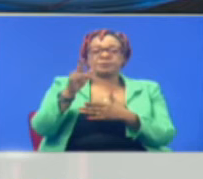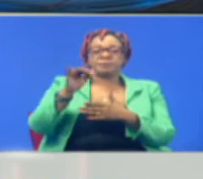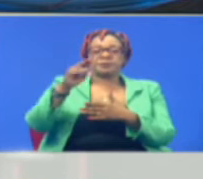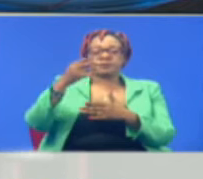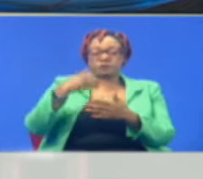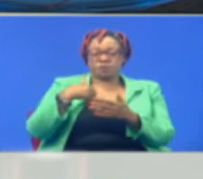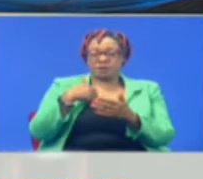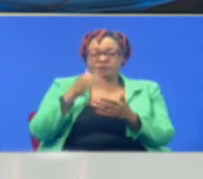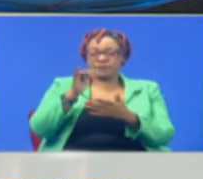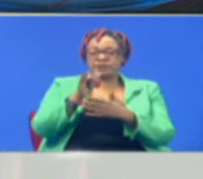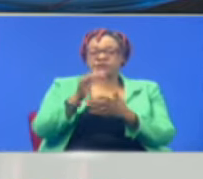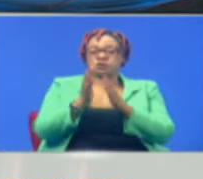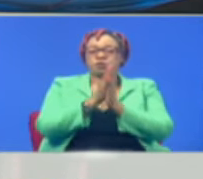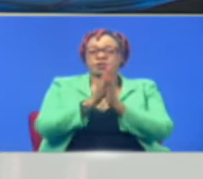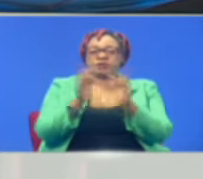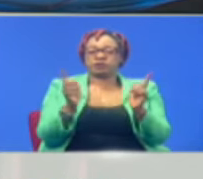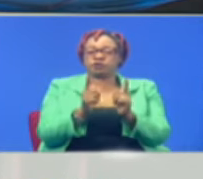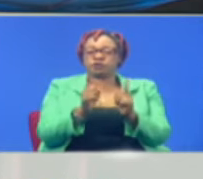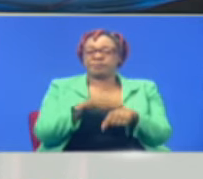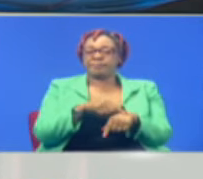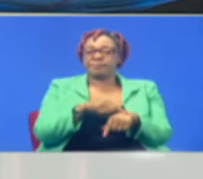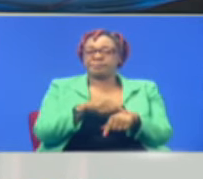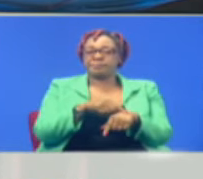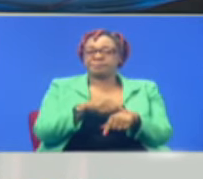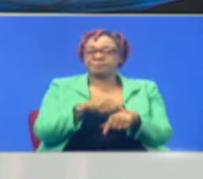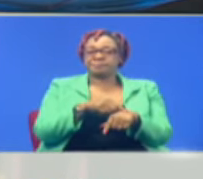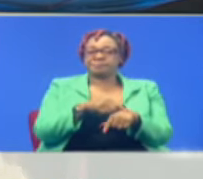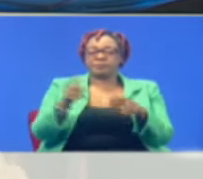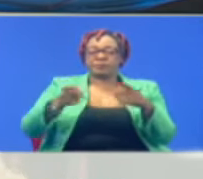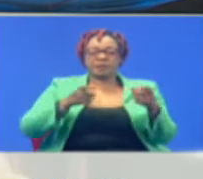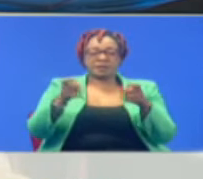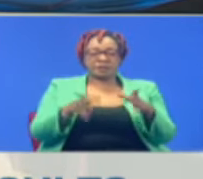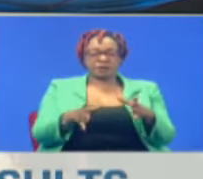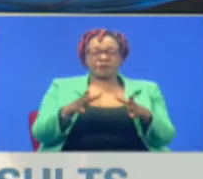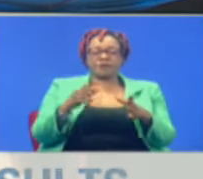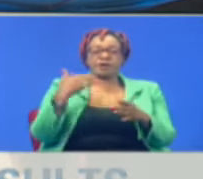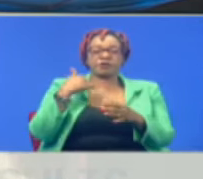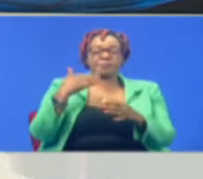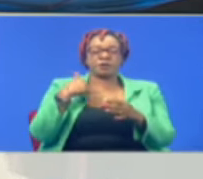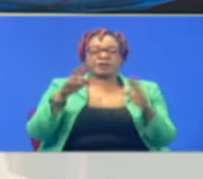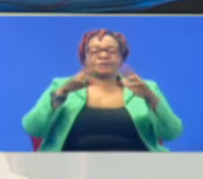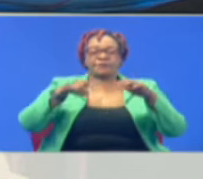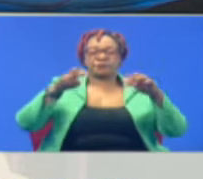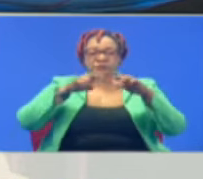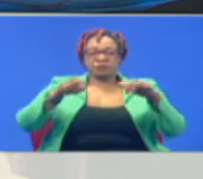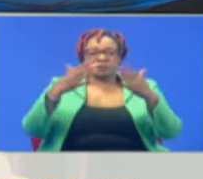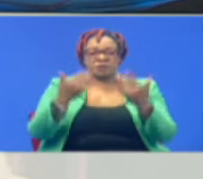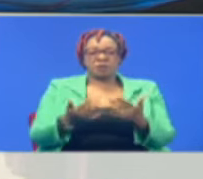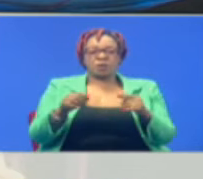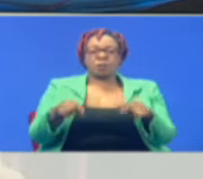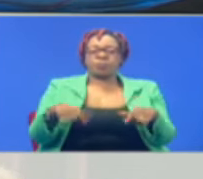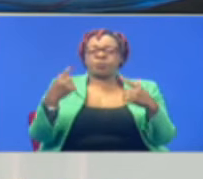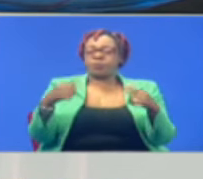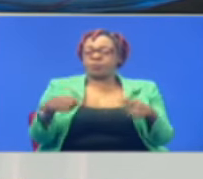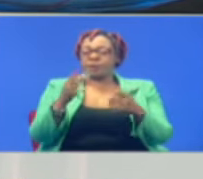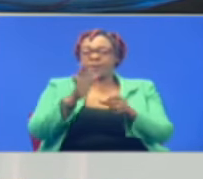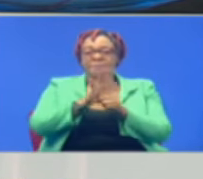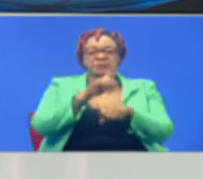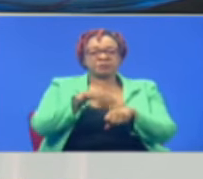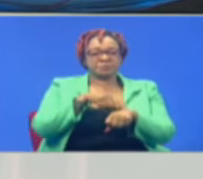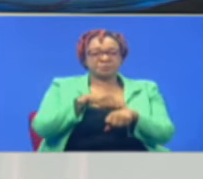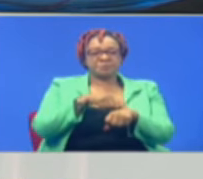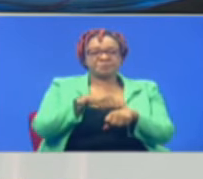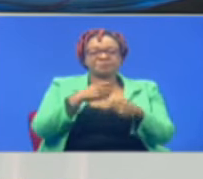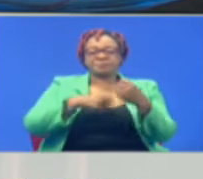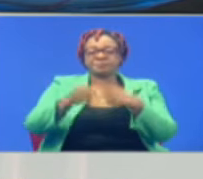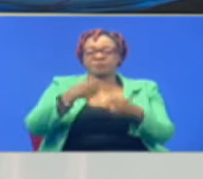shortly in this broadcast. Elsewhere, the Directorate of Criminal Investigations has been criticized a number of times for acting